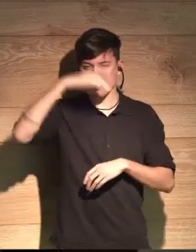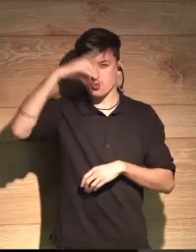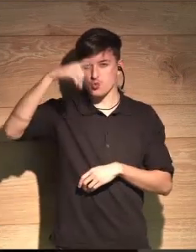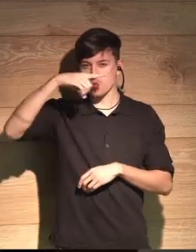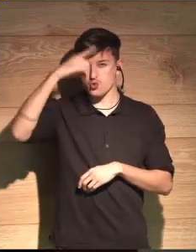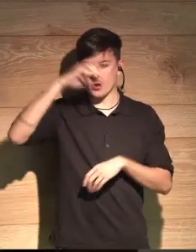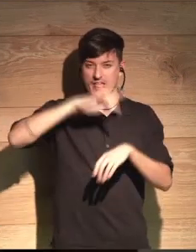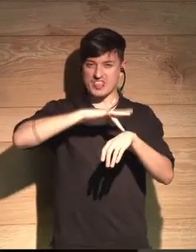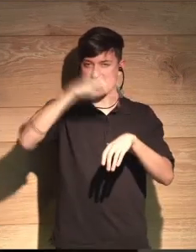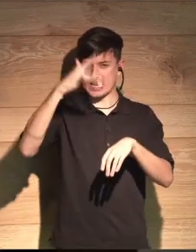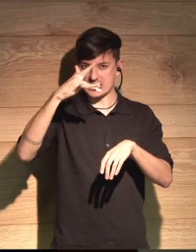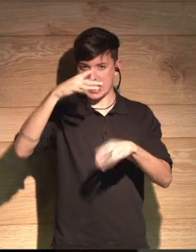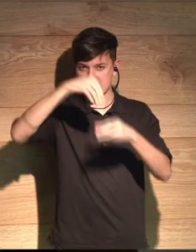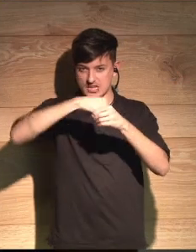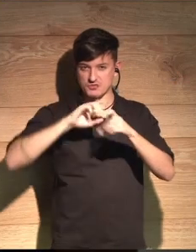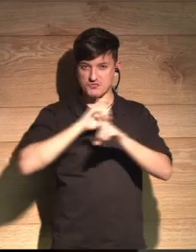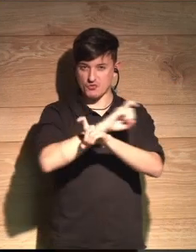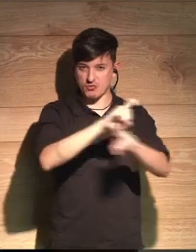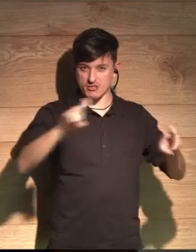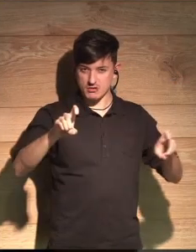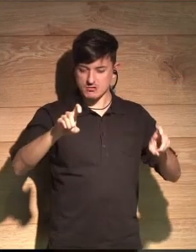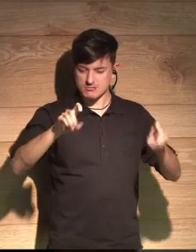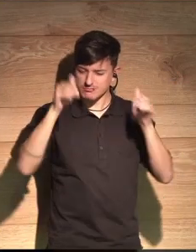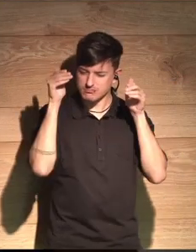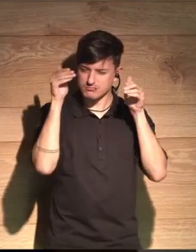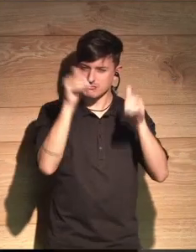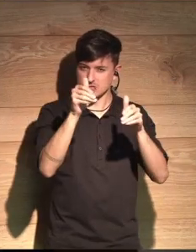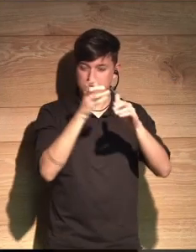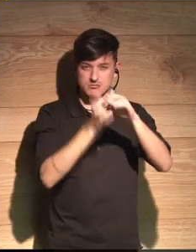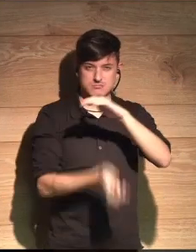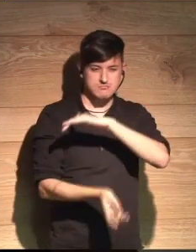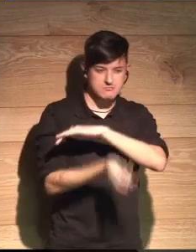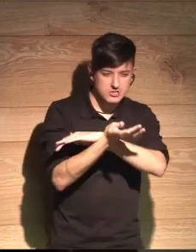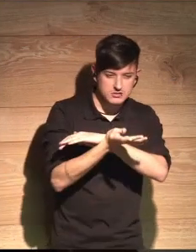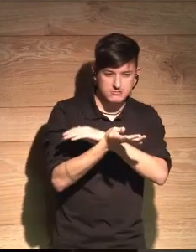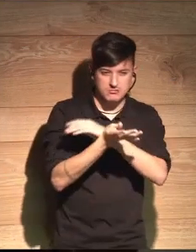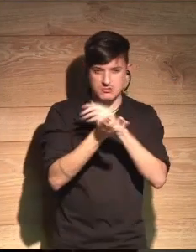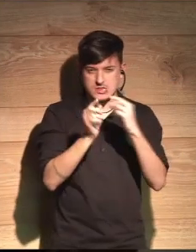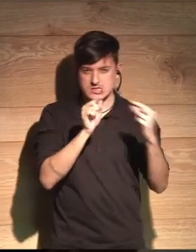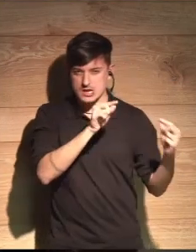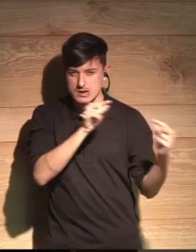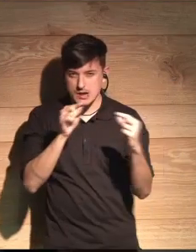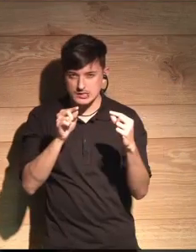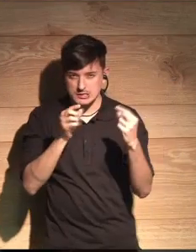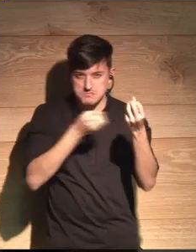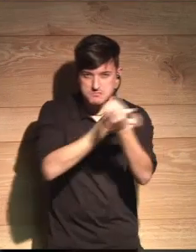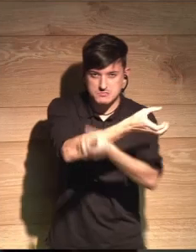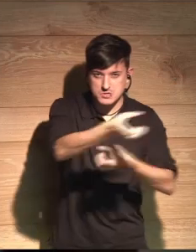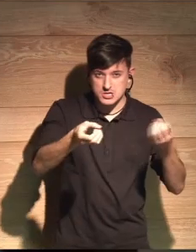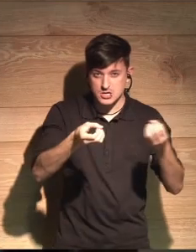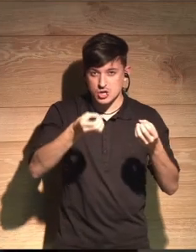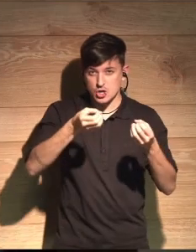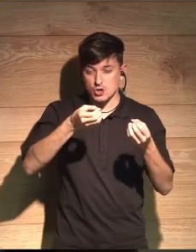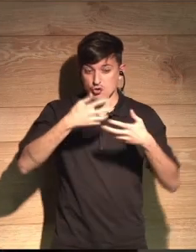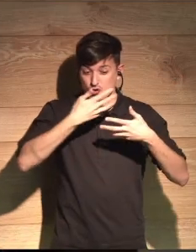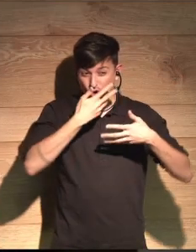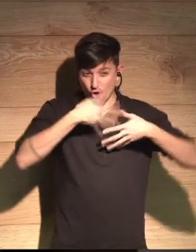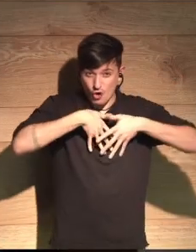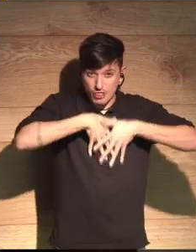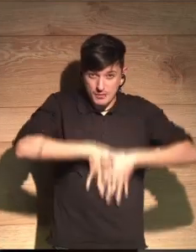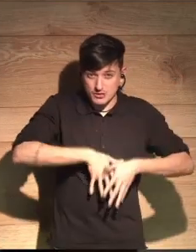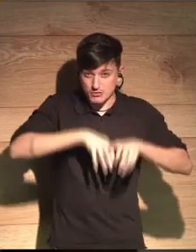digital cultural area of the foundation, devoting itself to spreading